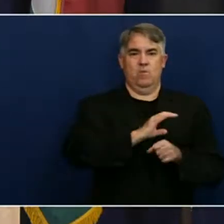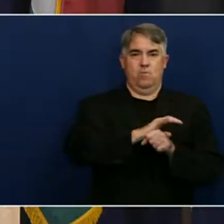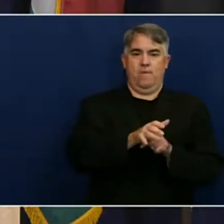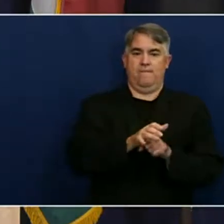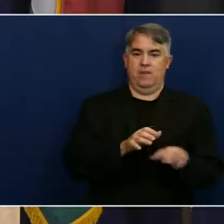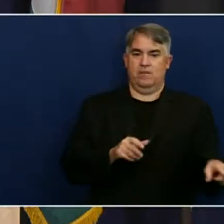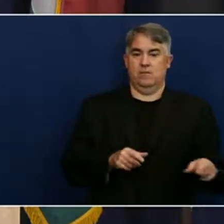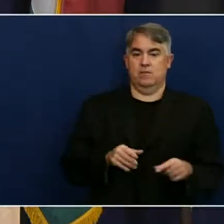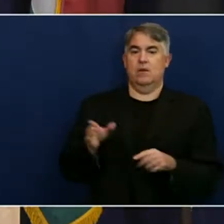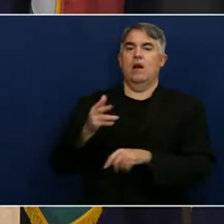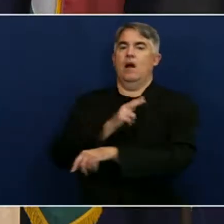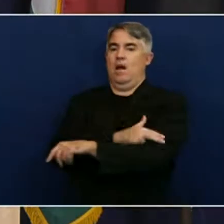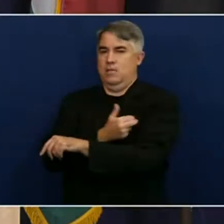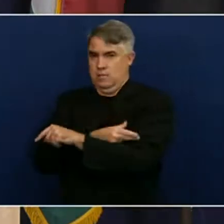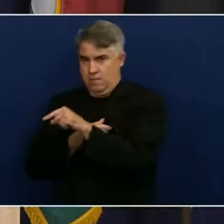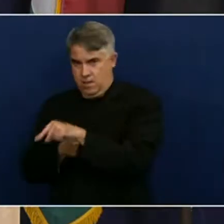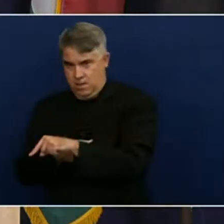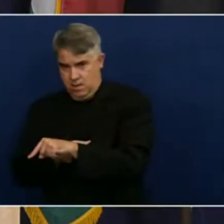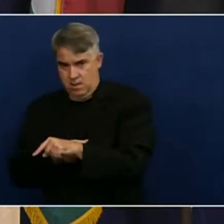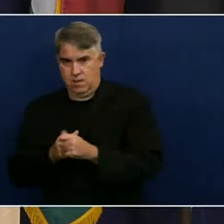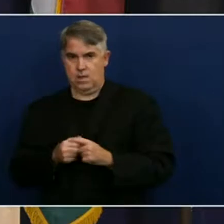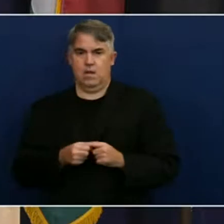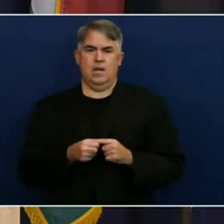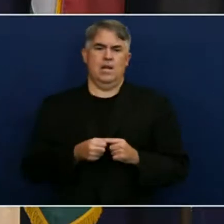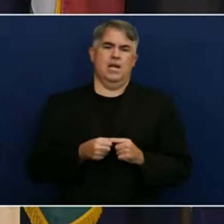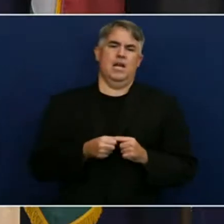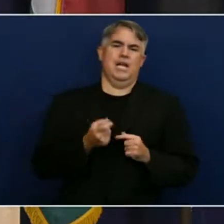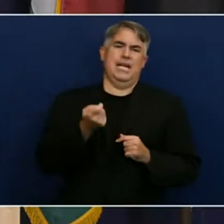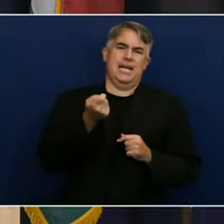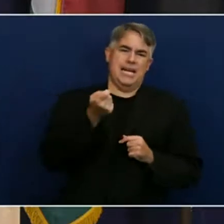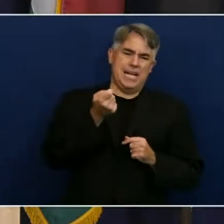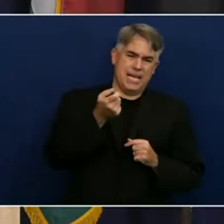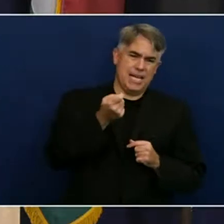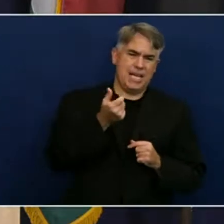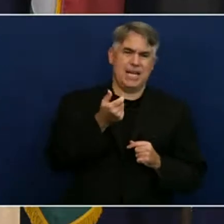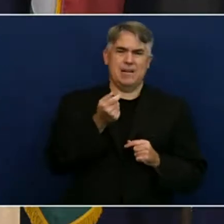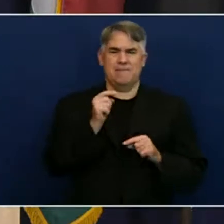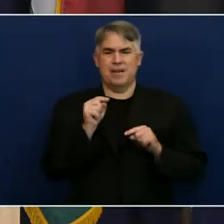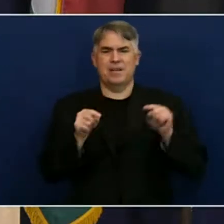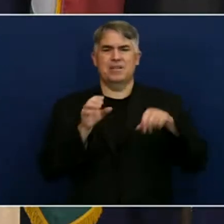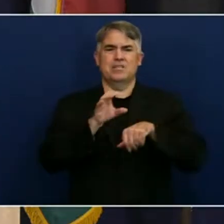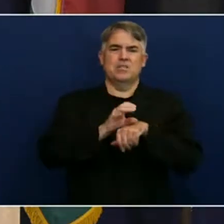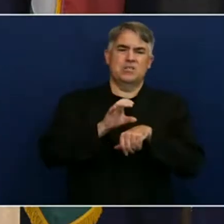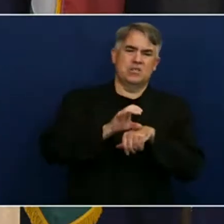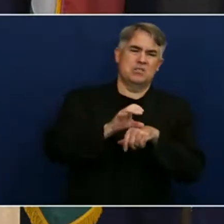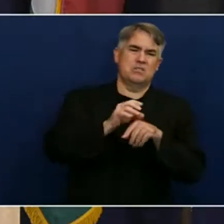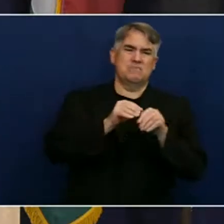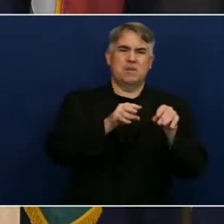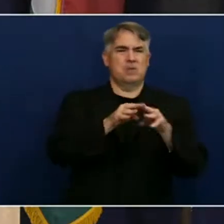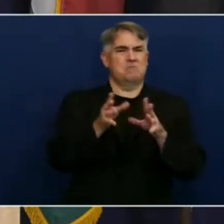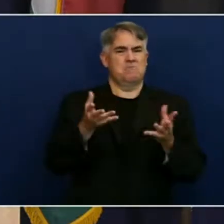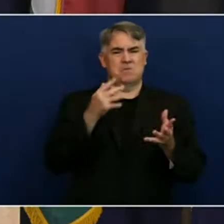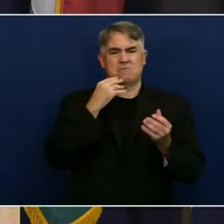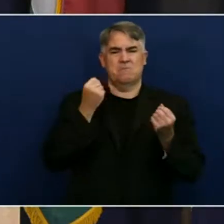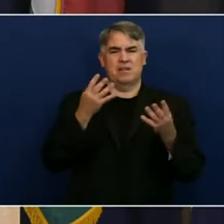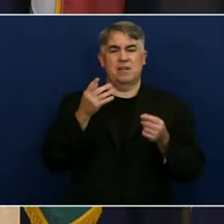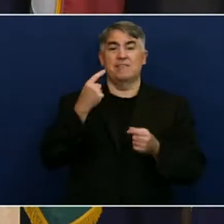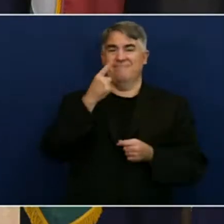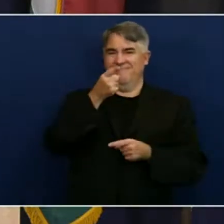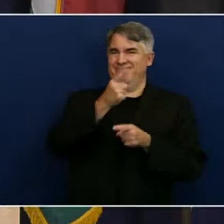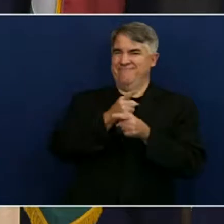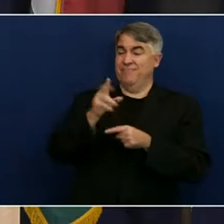system. And yes, we've had outbreaks in some churches, most recently the Rock,